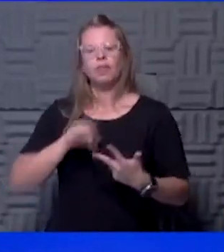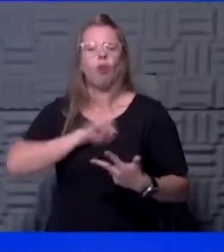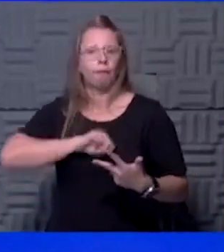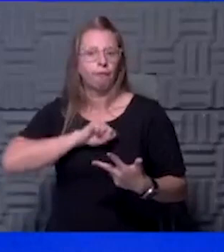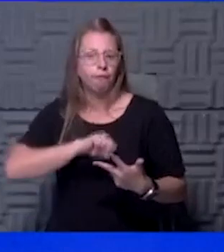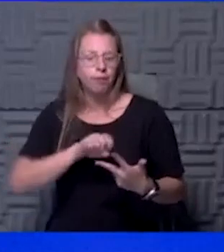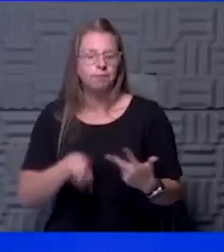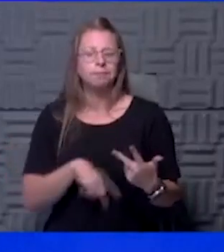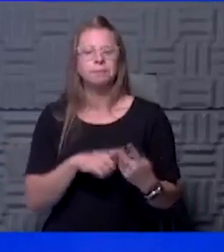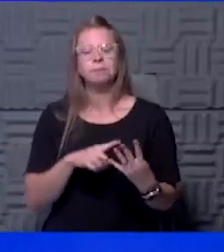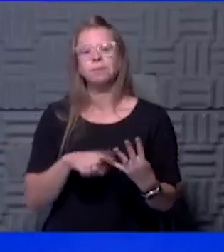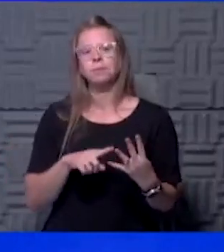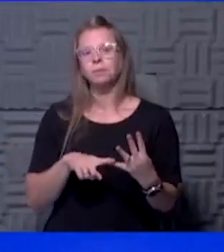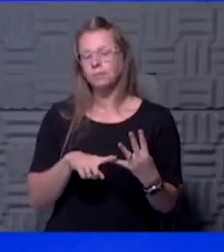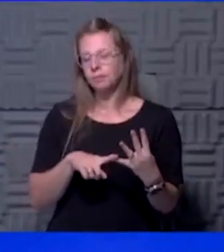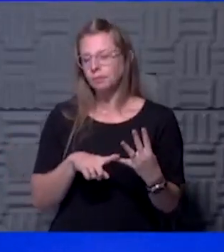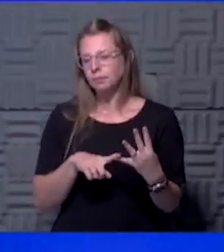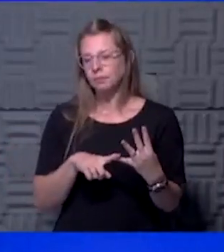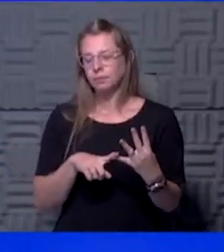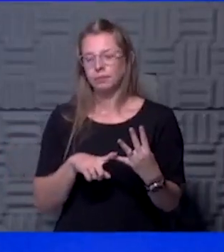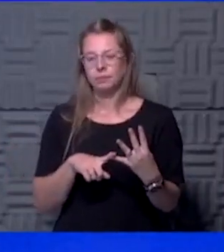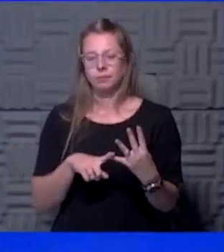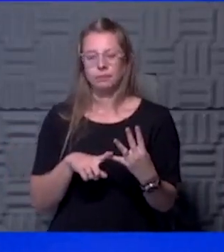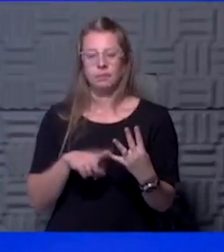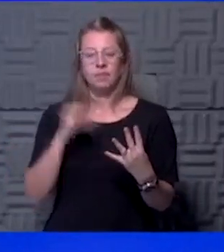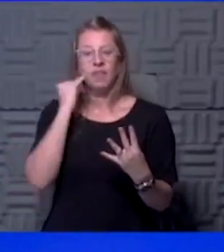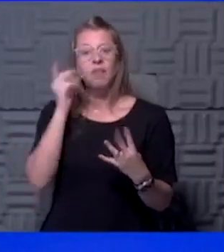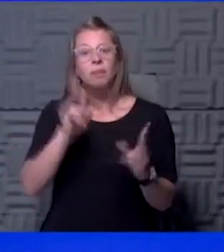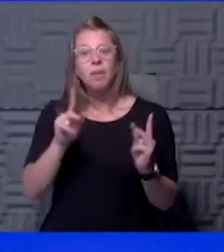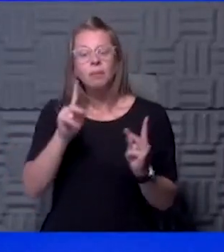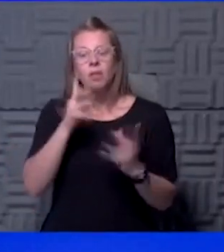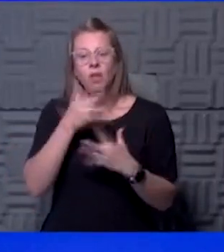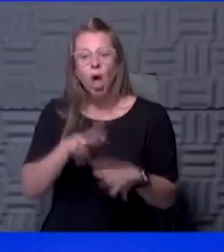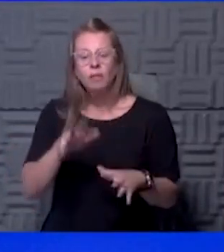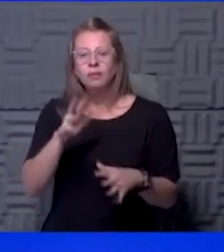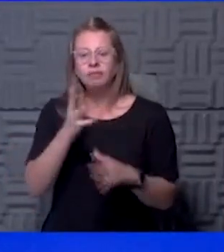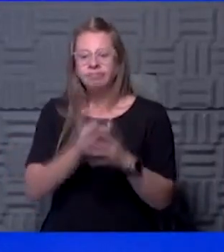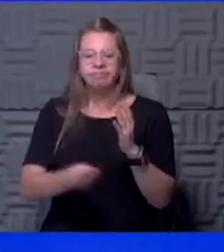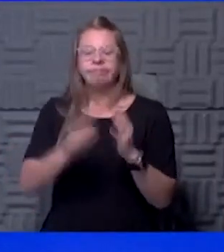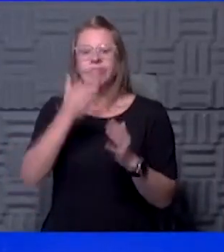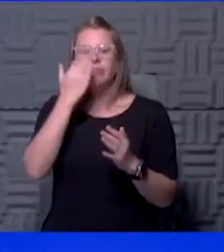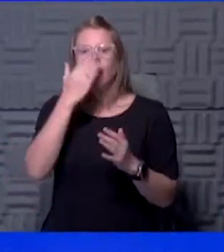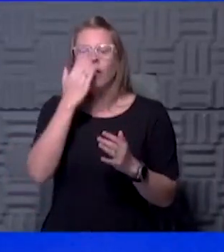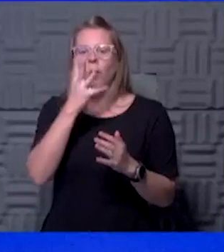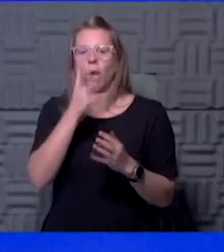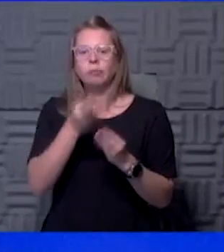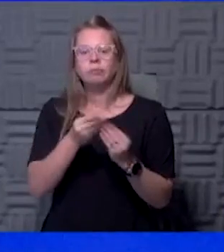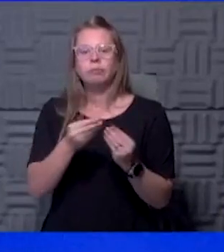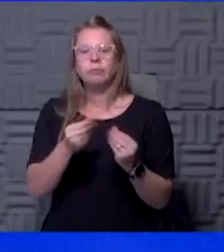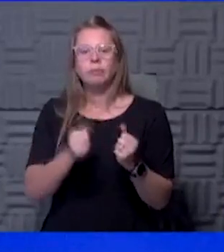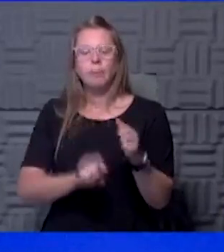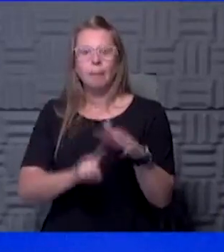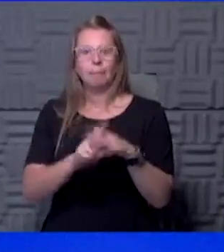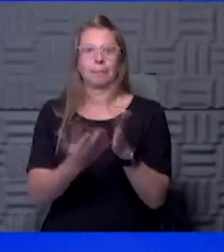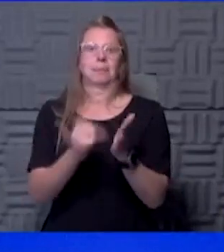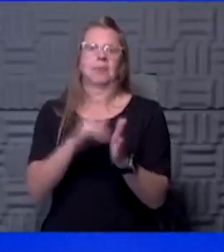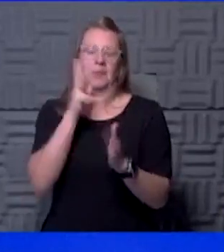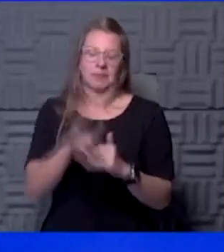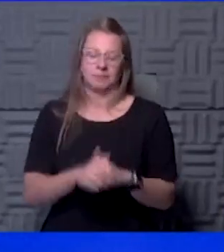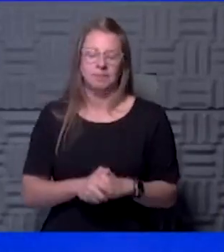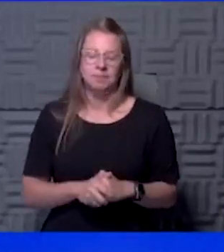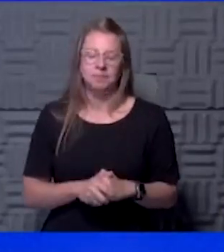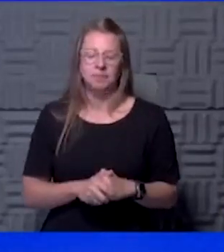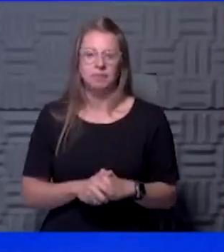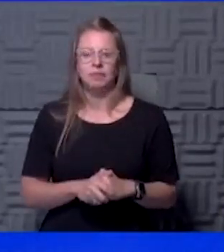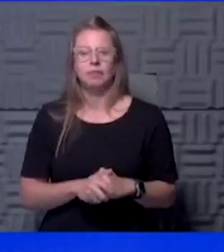cough. A lot of times, if people have loss of smell, that will tend to go away slowly. But we are looking that